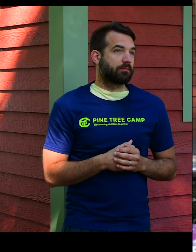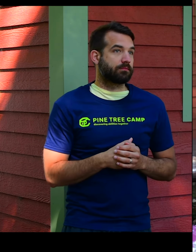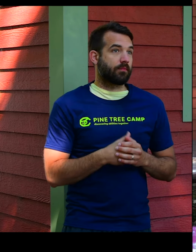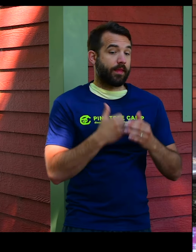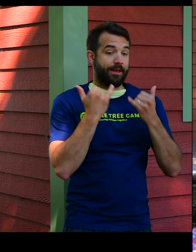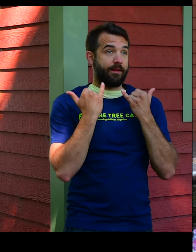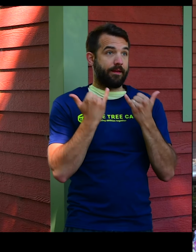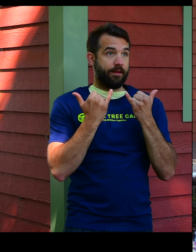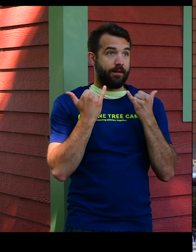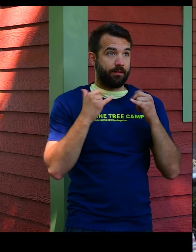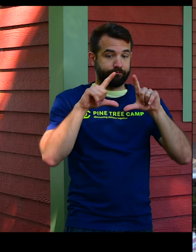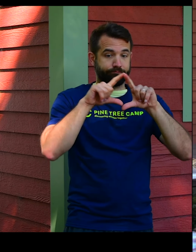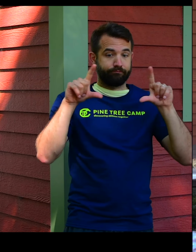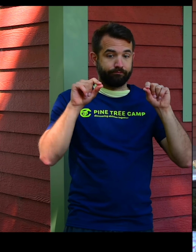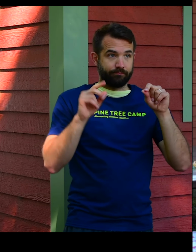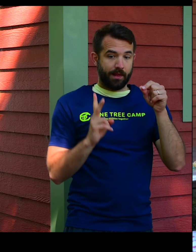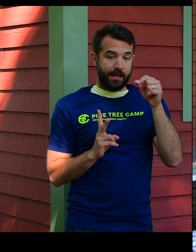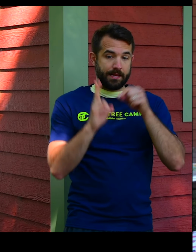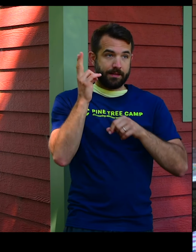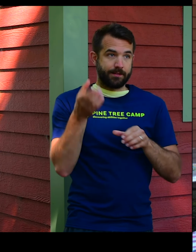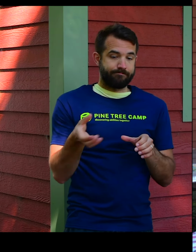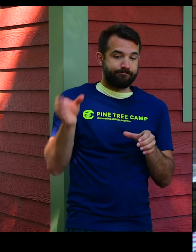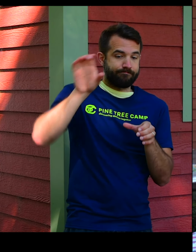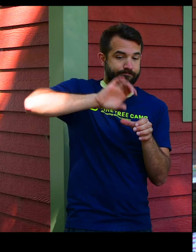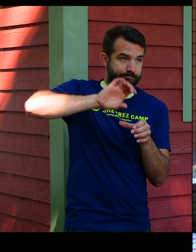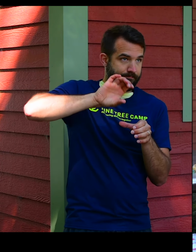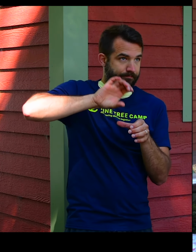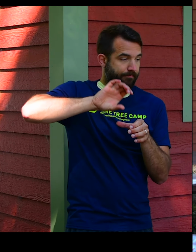I'm then going to cut my dye package